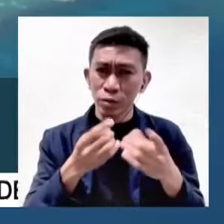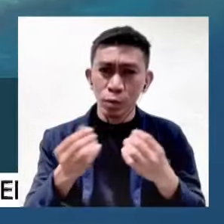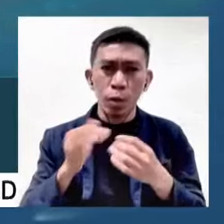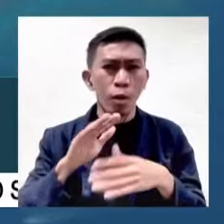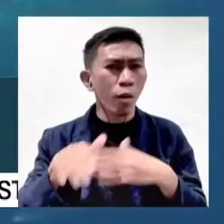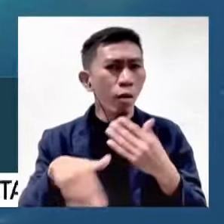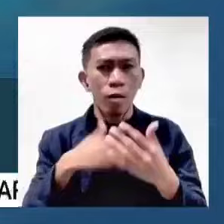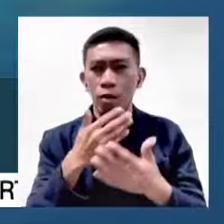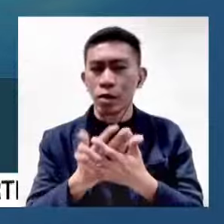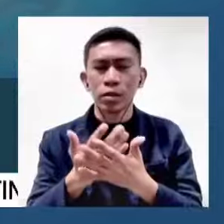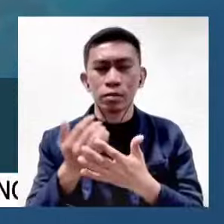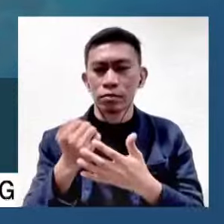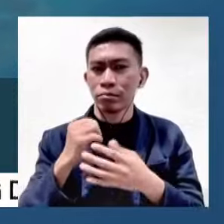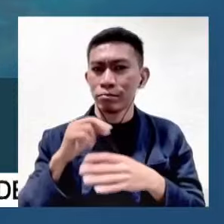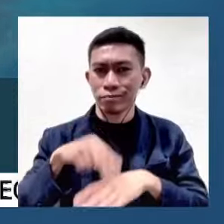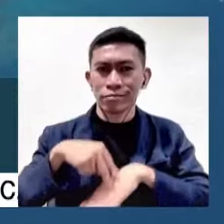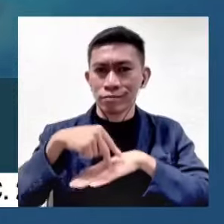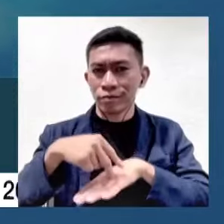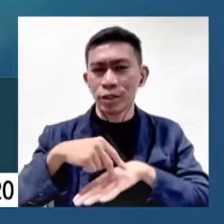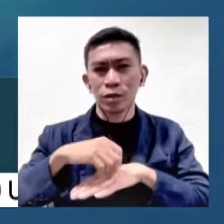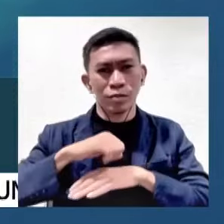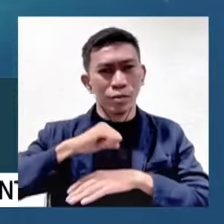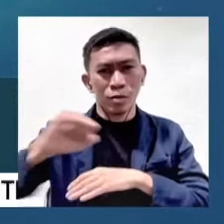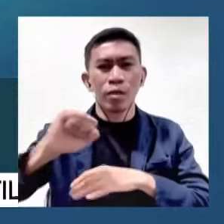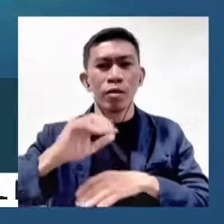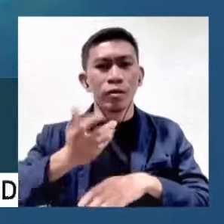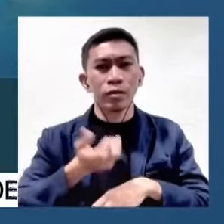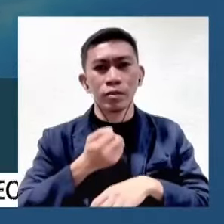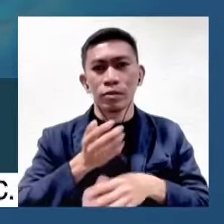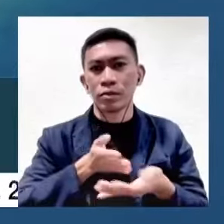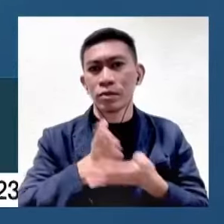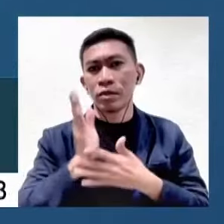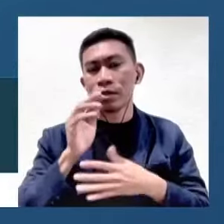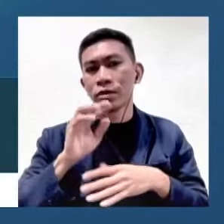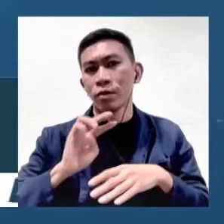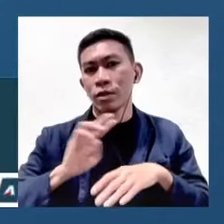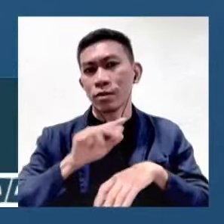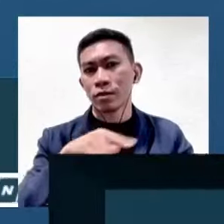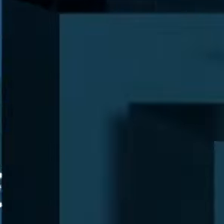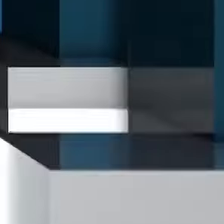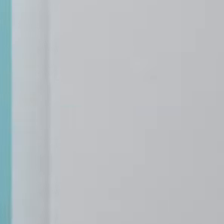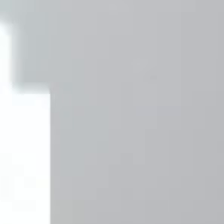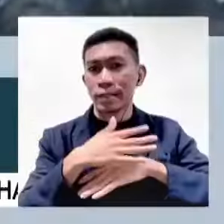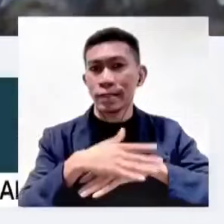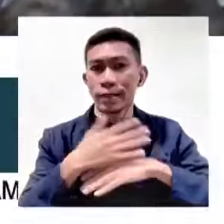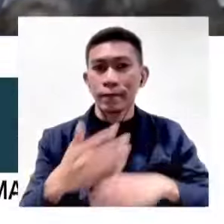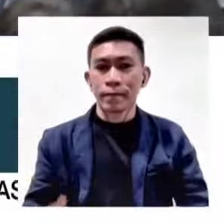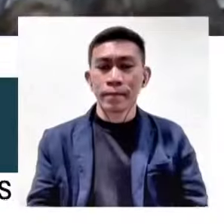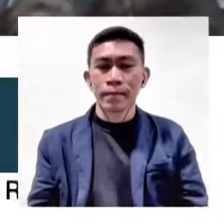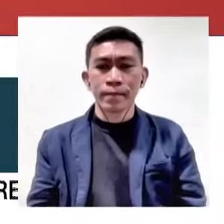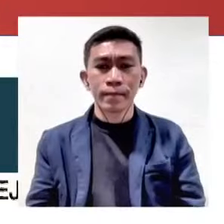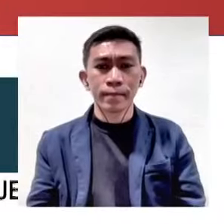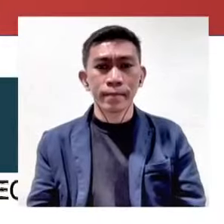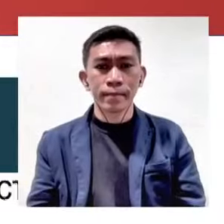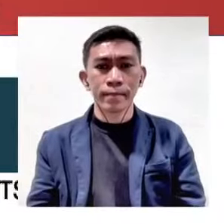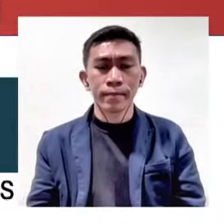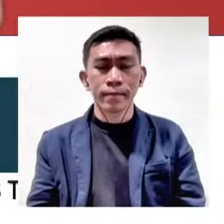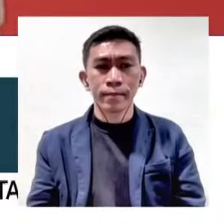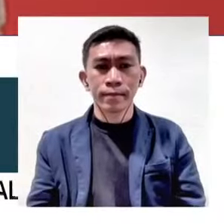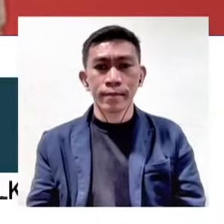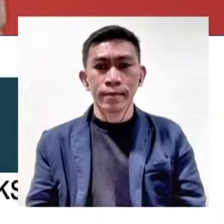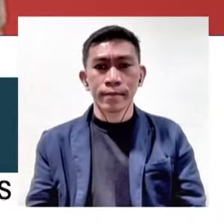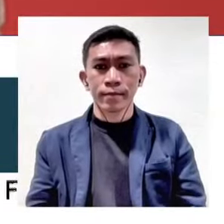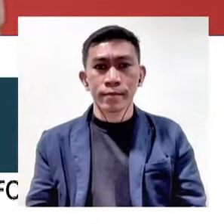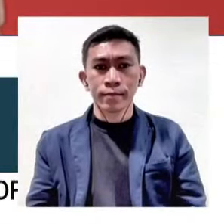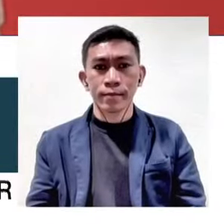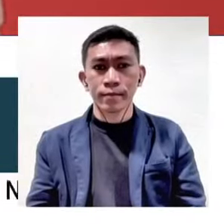territorial rights as it faces China's aggression in the West Philippine Sea. malawak din ang scope